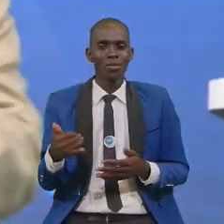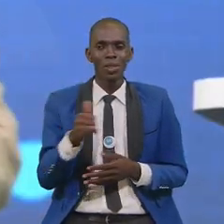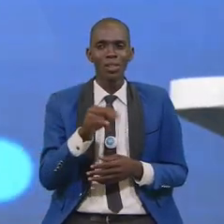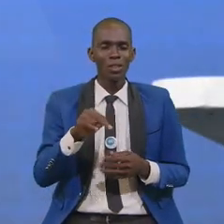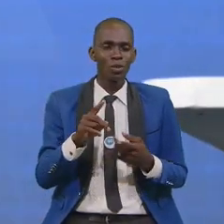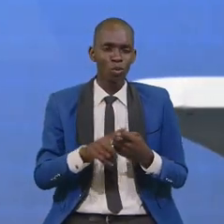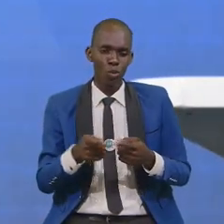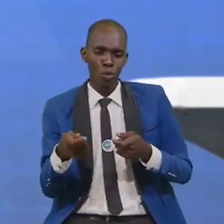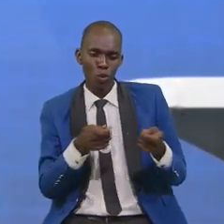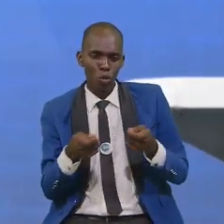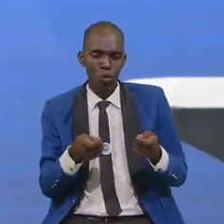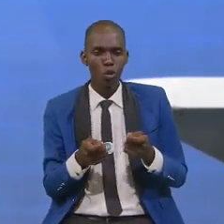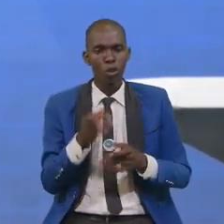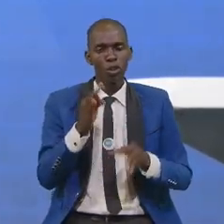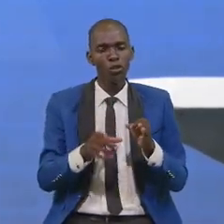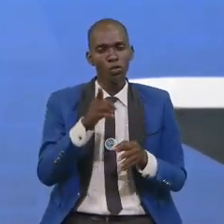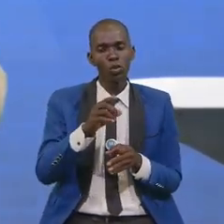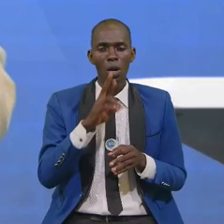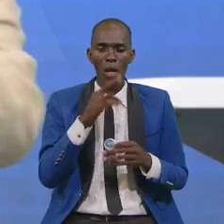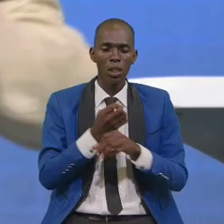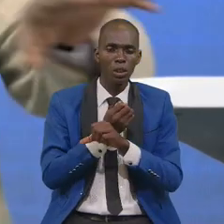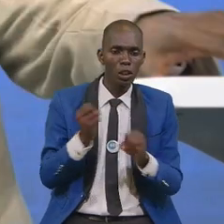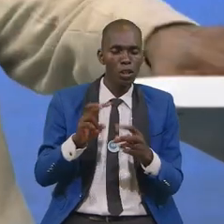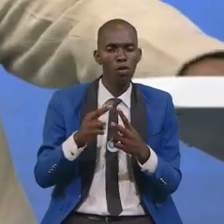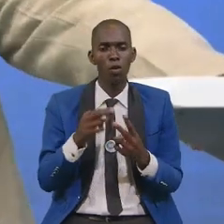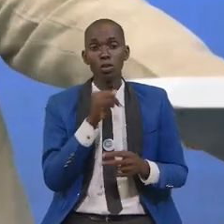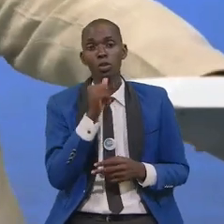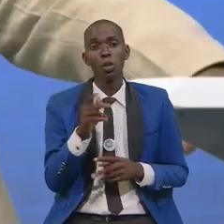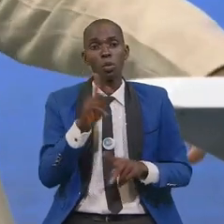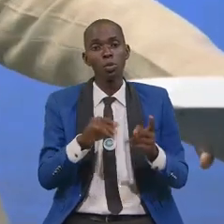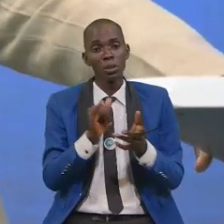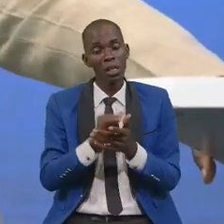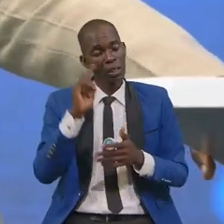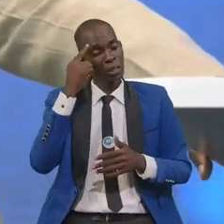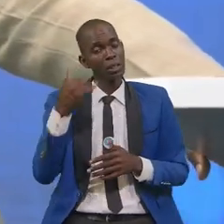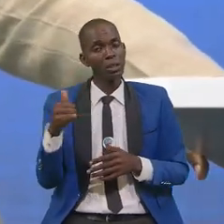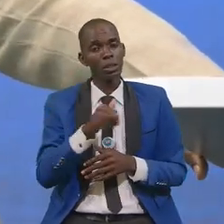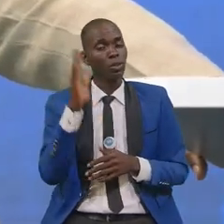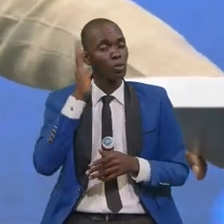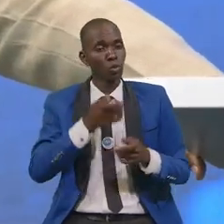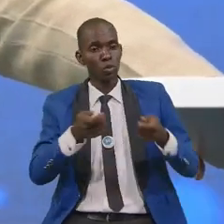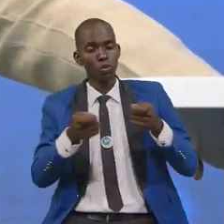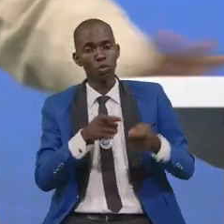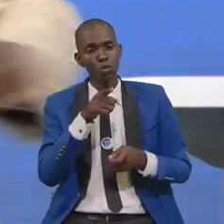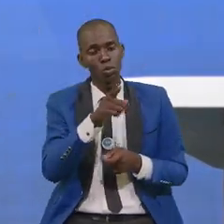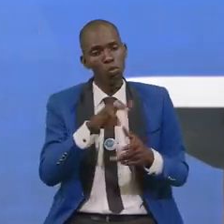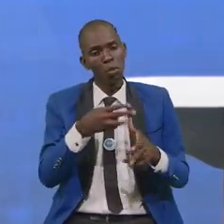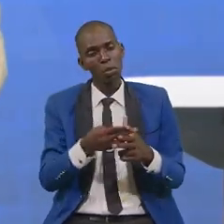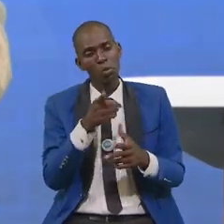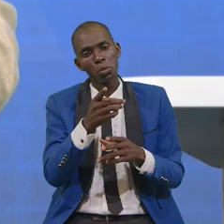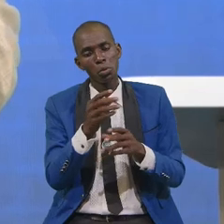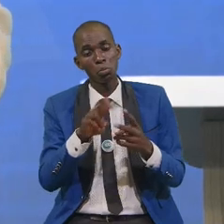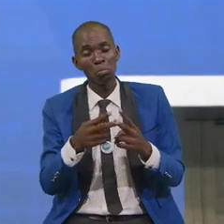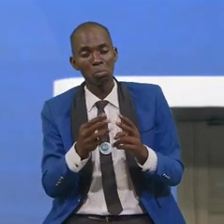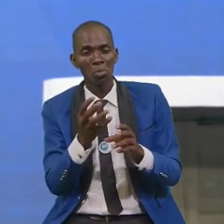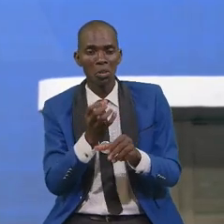get saved or not. There are people that think they should control whether you are forgiven of your sin or not. There